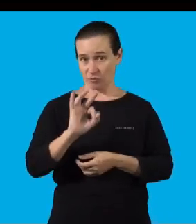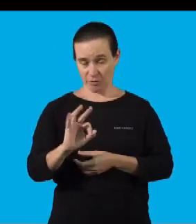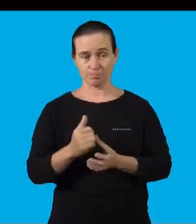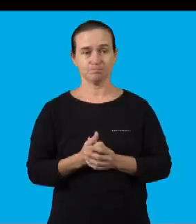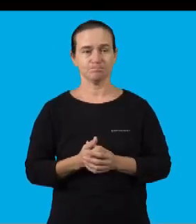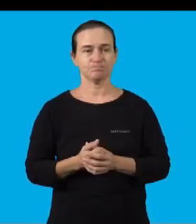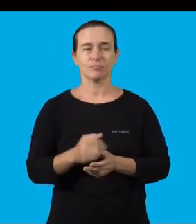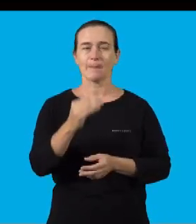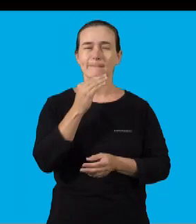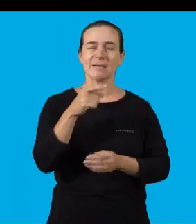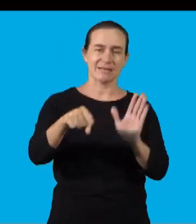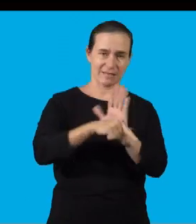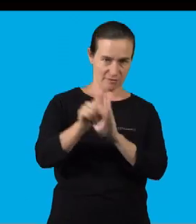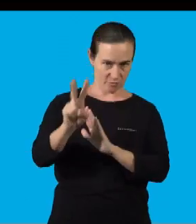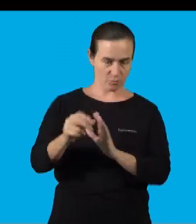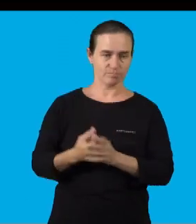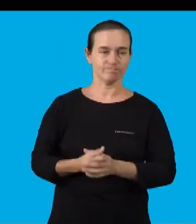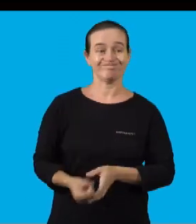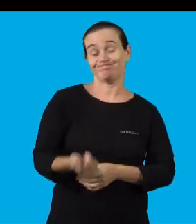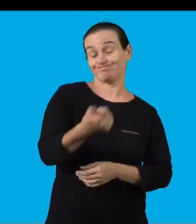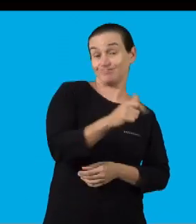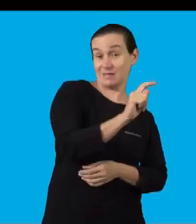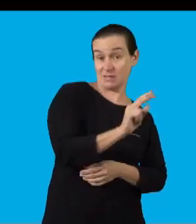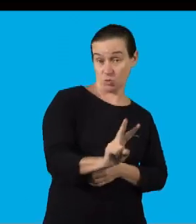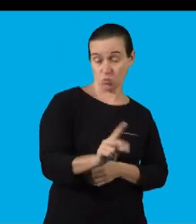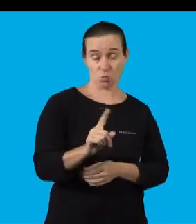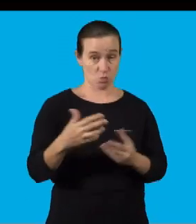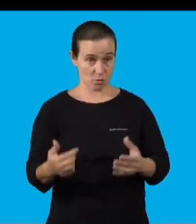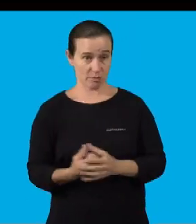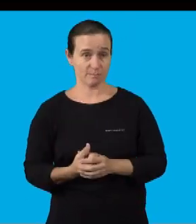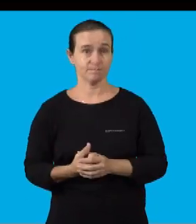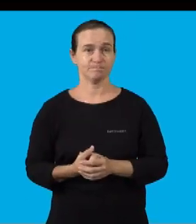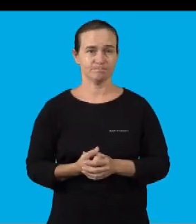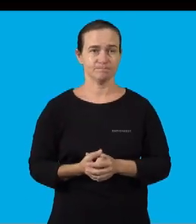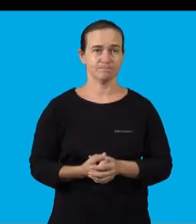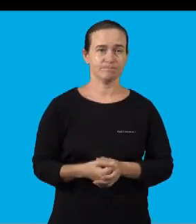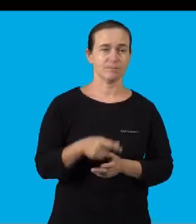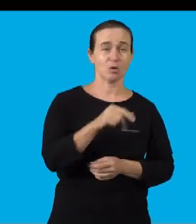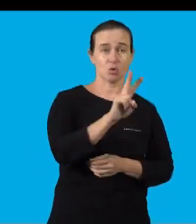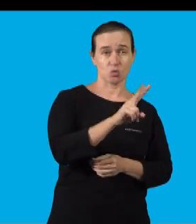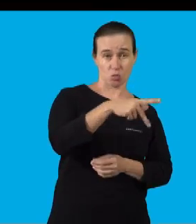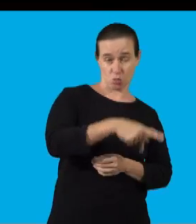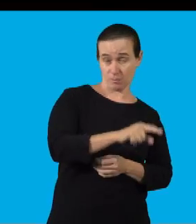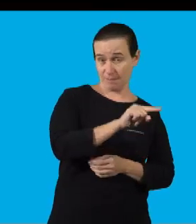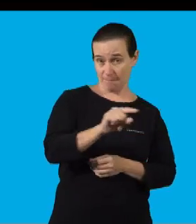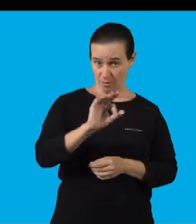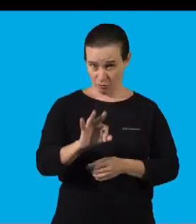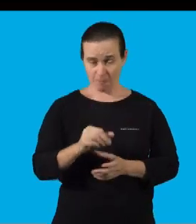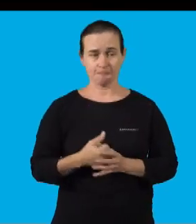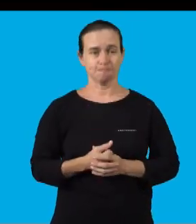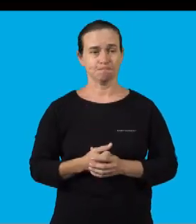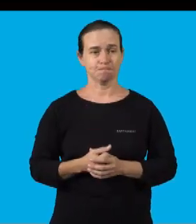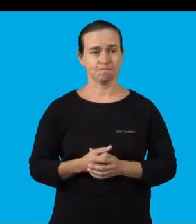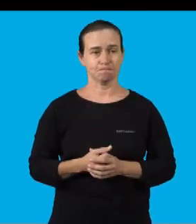1 minus 3. And of course, that gives us a negative 2. When it comes to the second term was